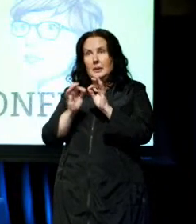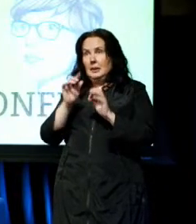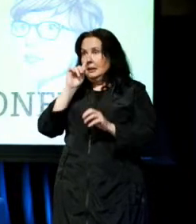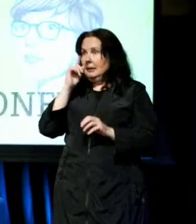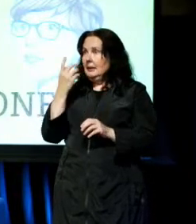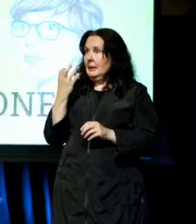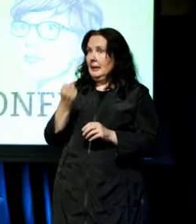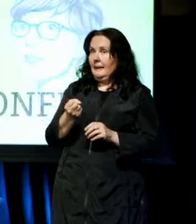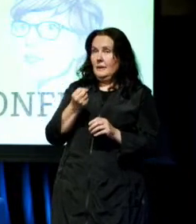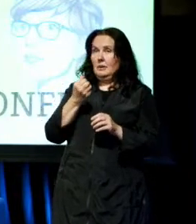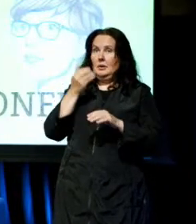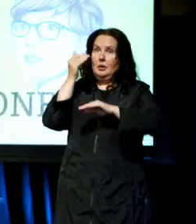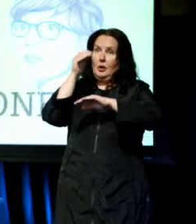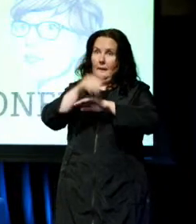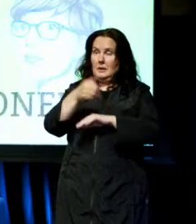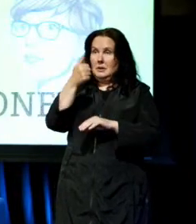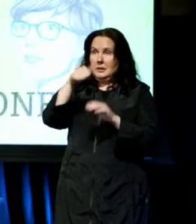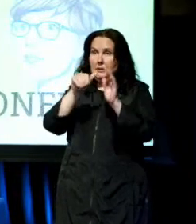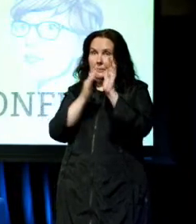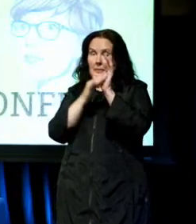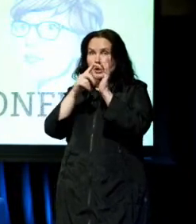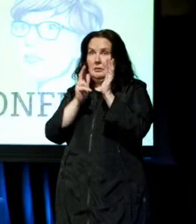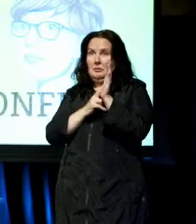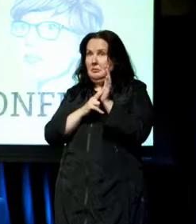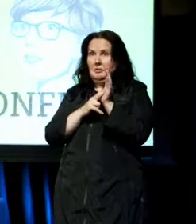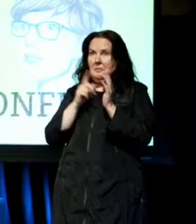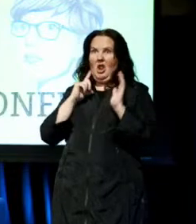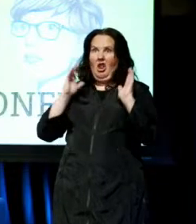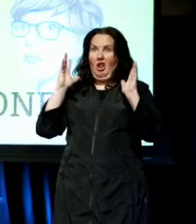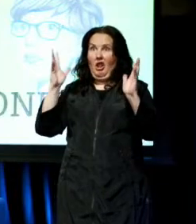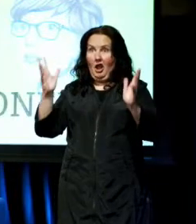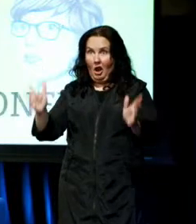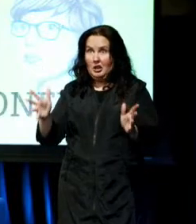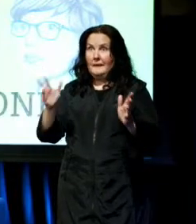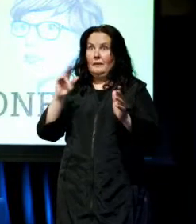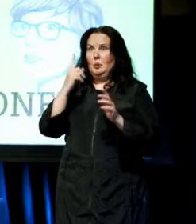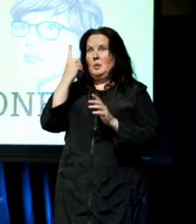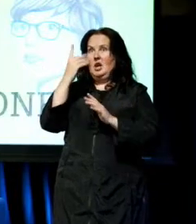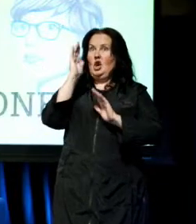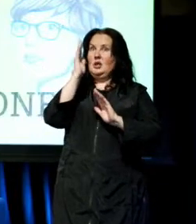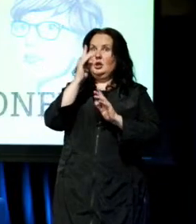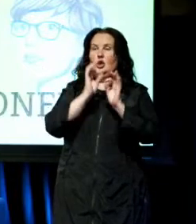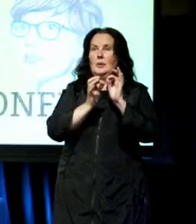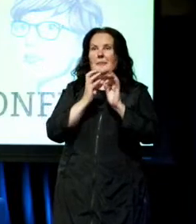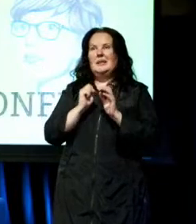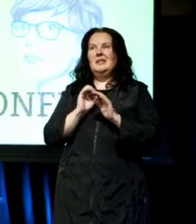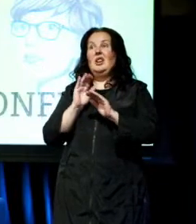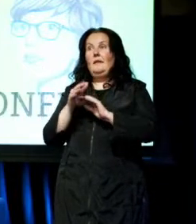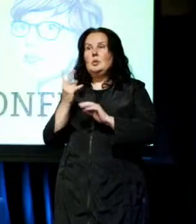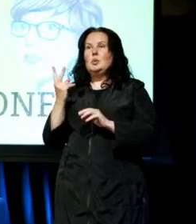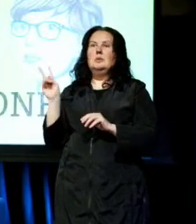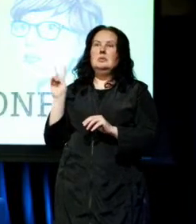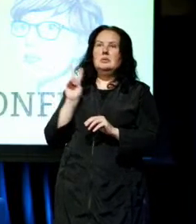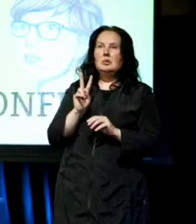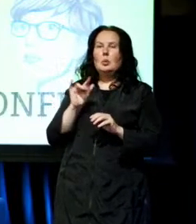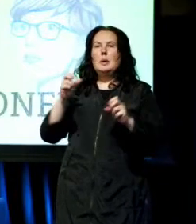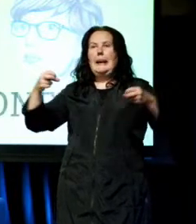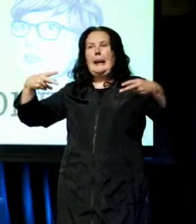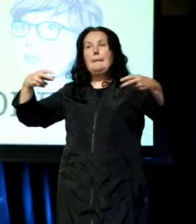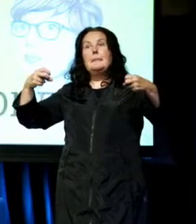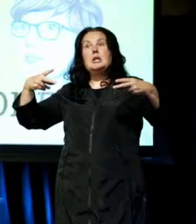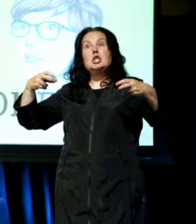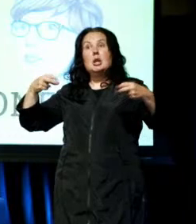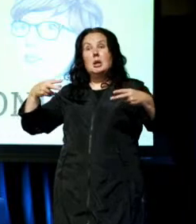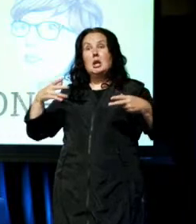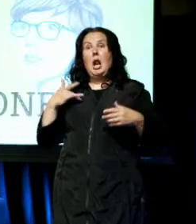interpreter going for more than 60 minutes at a time. It's just a lot. You've got to hire a live captioner. We have a live captioner doing our captions today. Thank